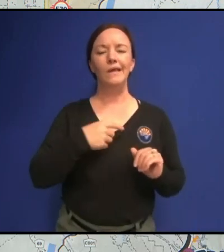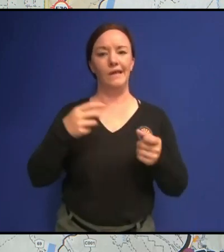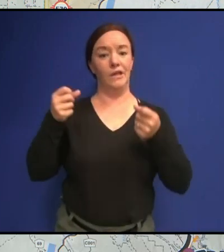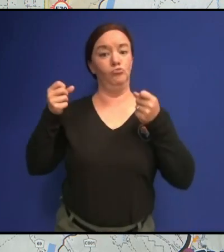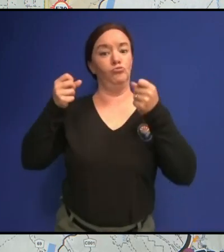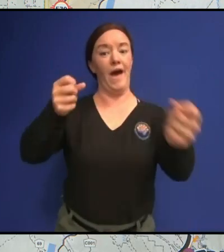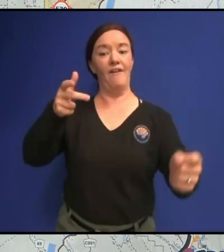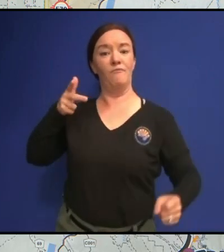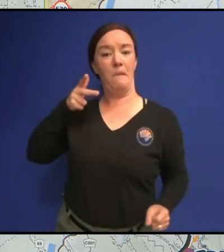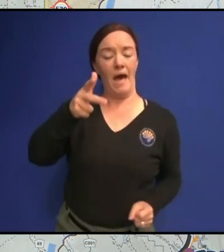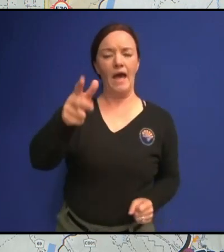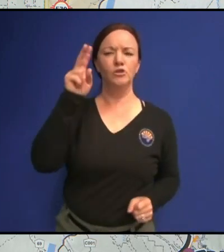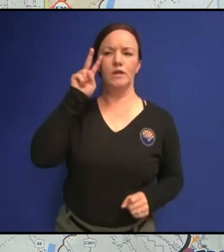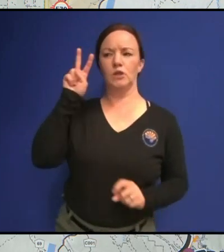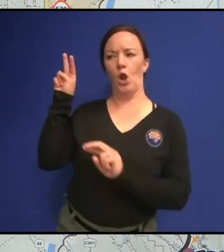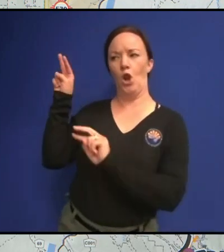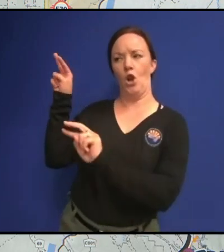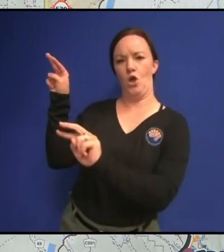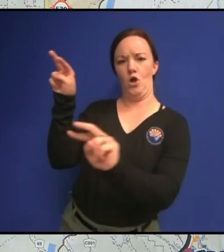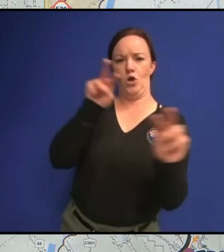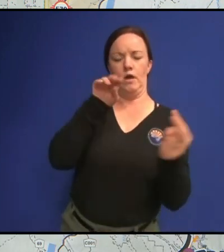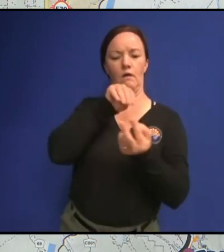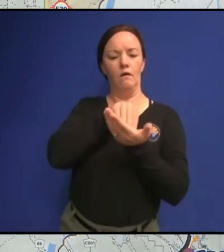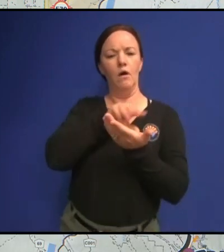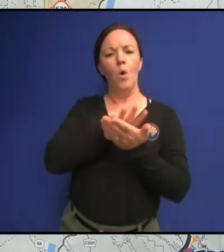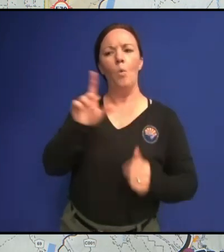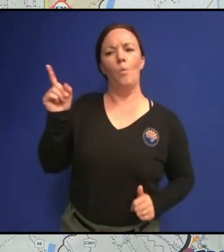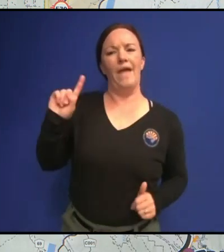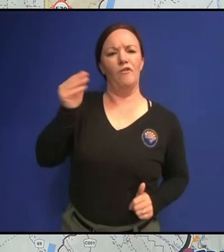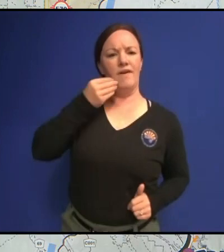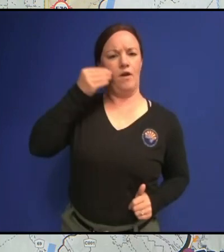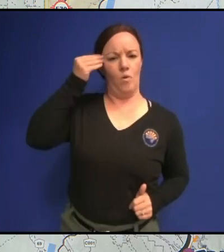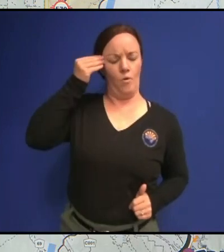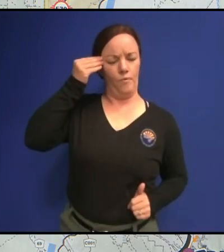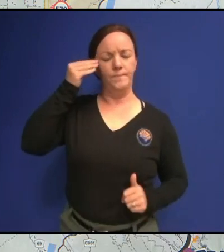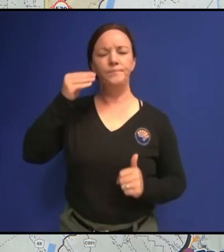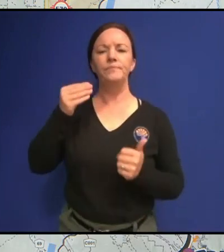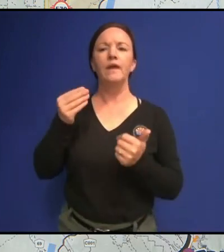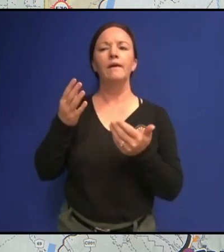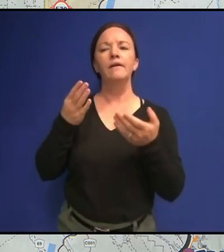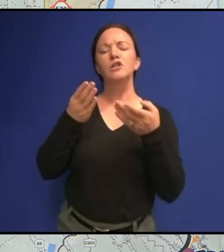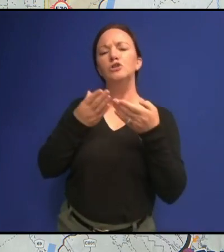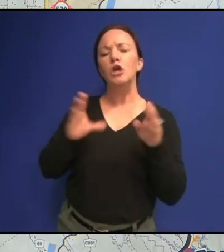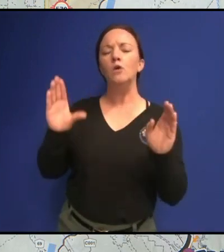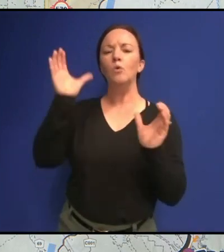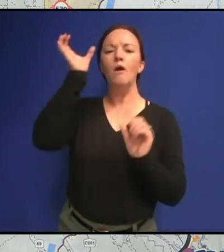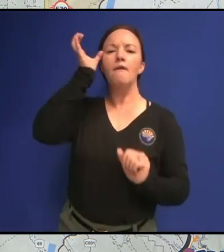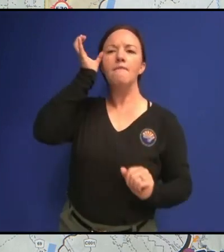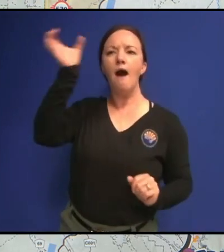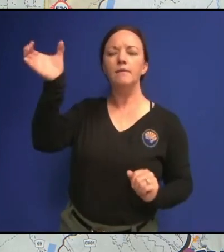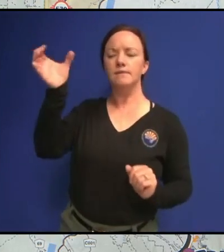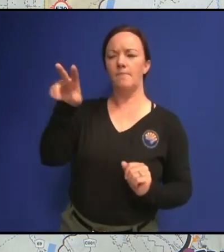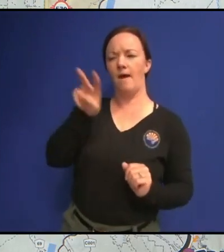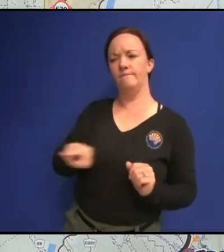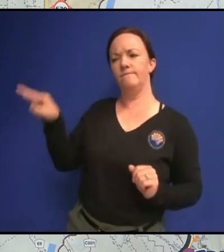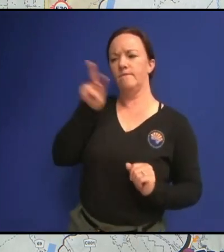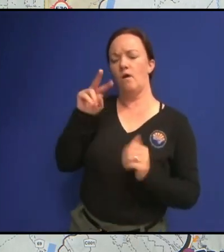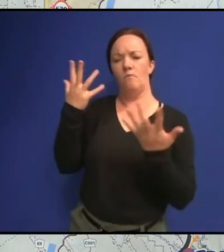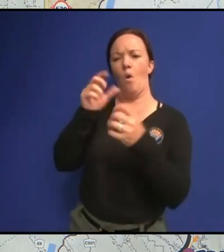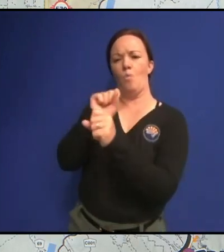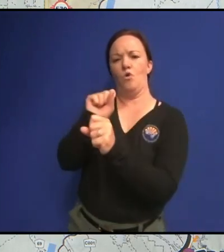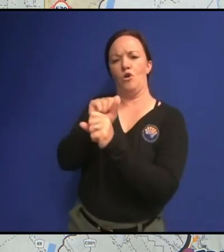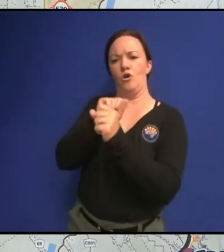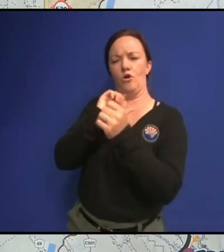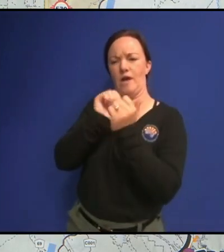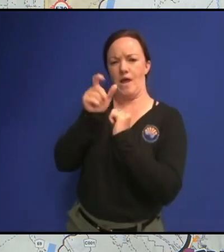actually go and you just note the location of homes and a general evaluation of what work needs to be done to protect that home. And in